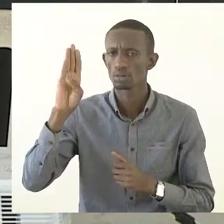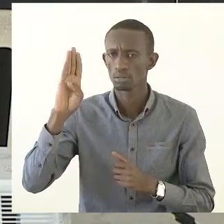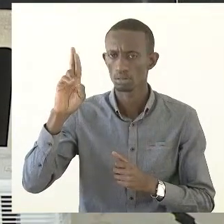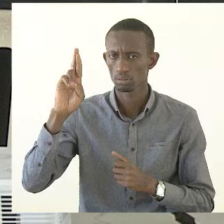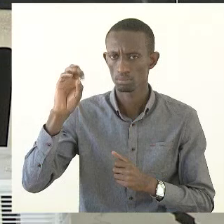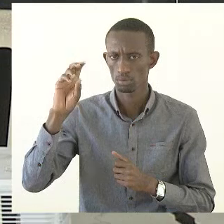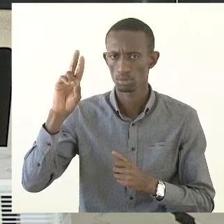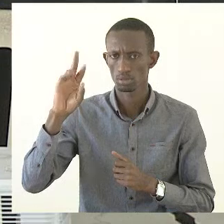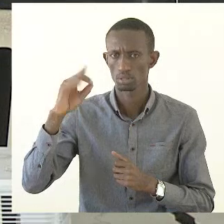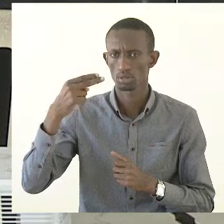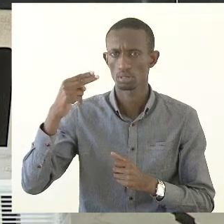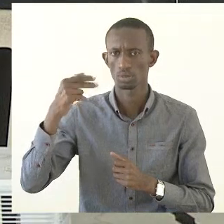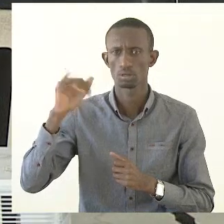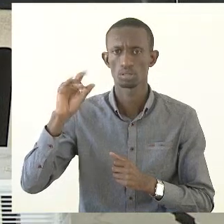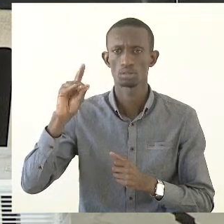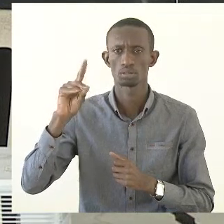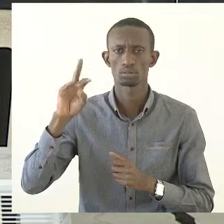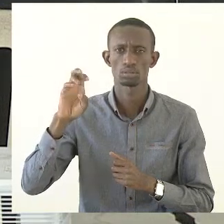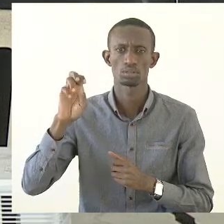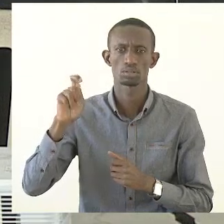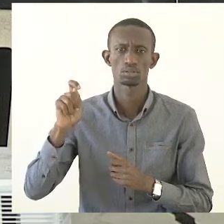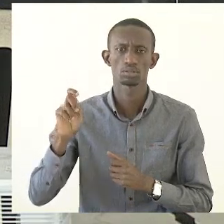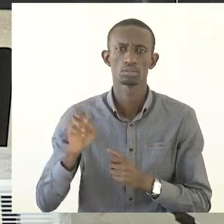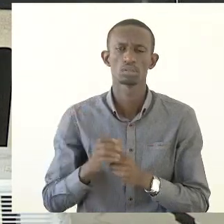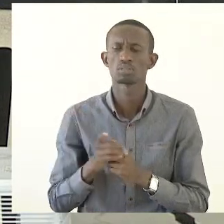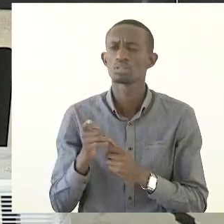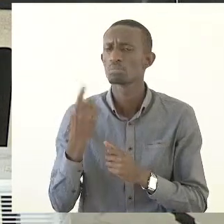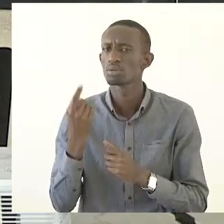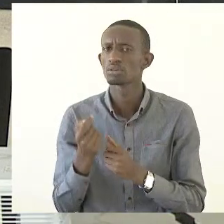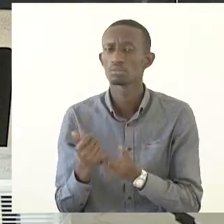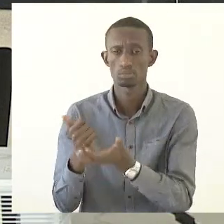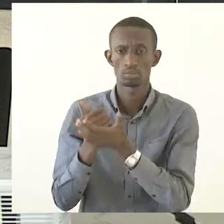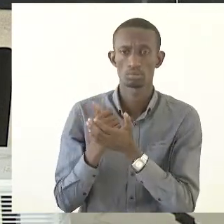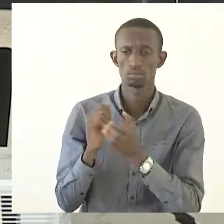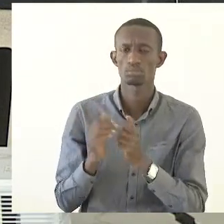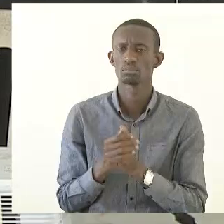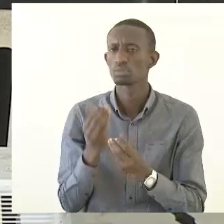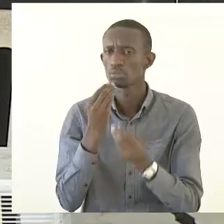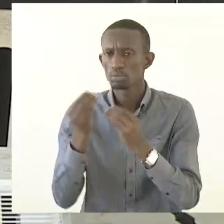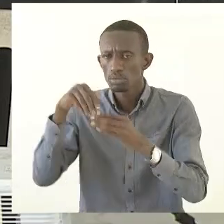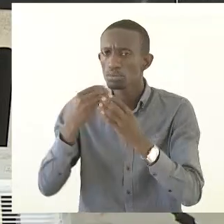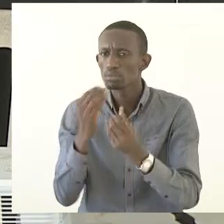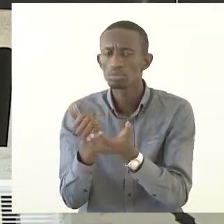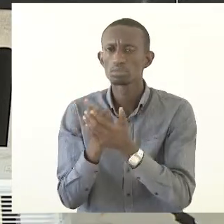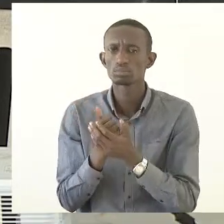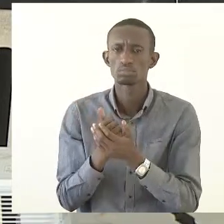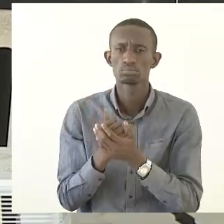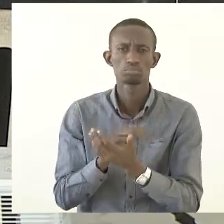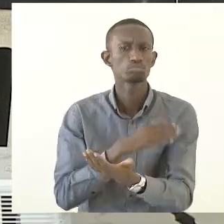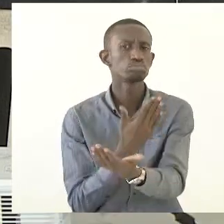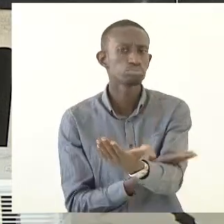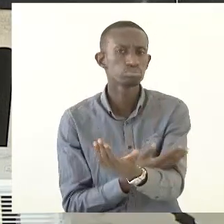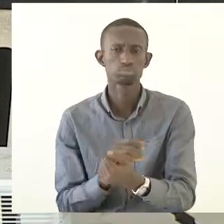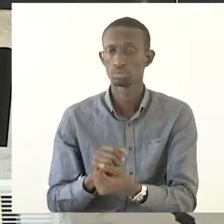energy-giving foods. They give us energy, and that energy is going to be used for doing work, for movement,